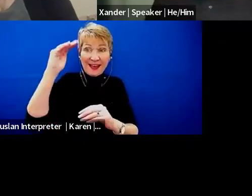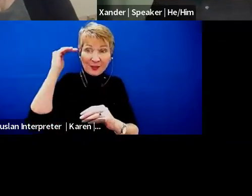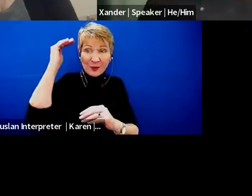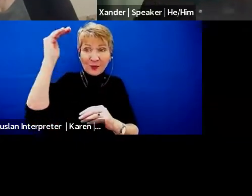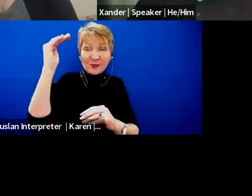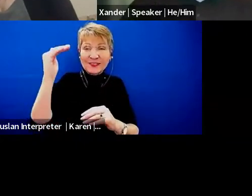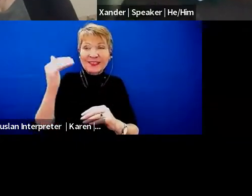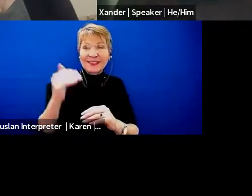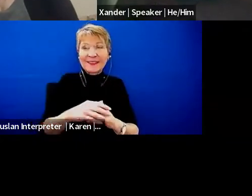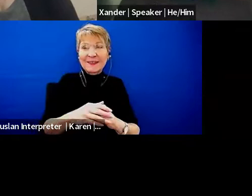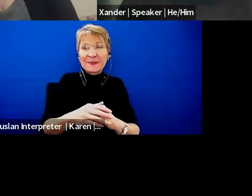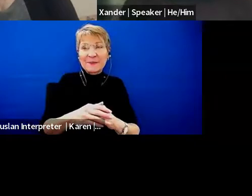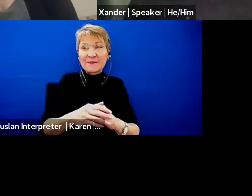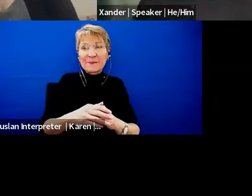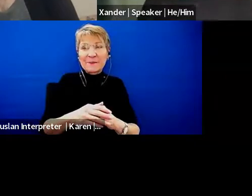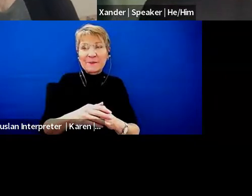I think it's